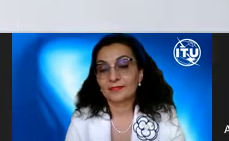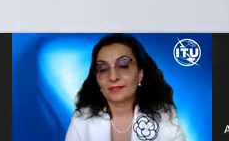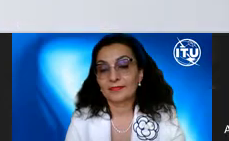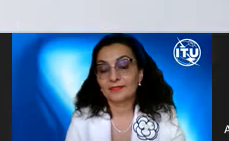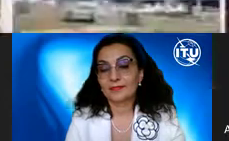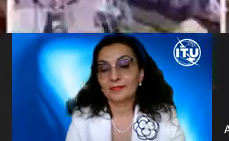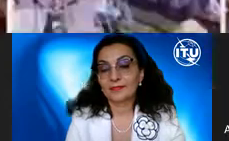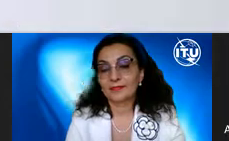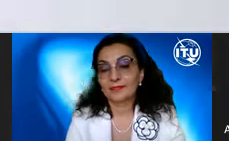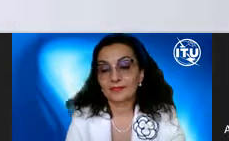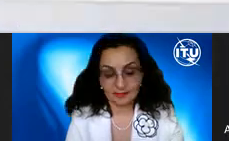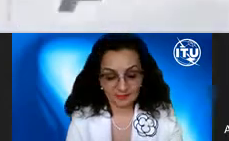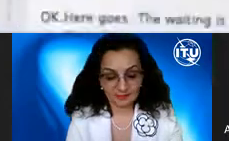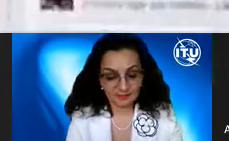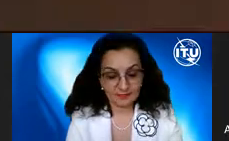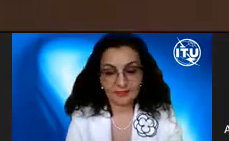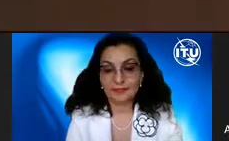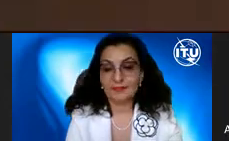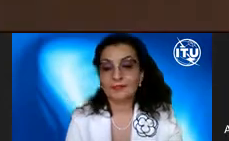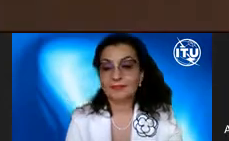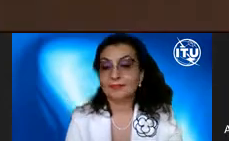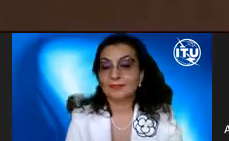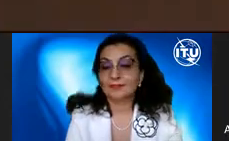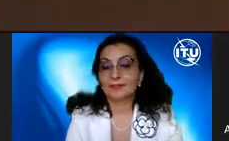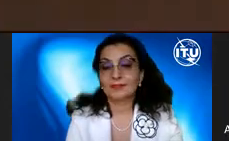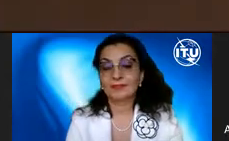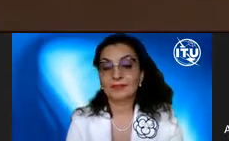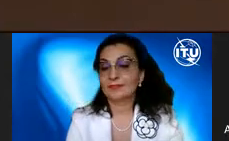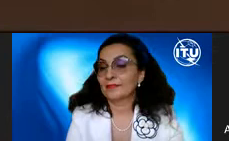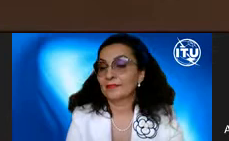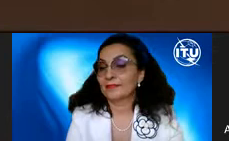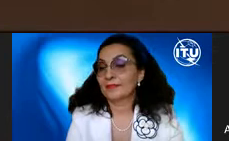provided. For example, images, PDF.